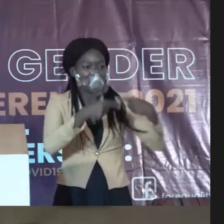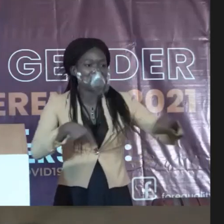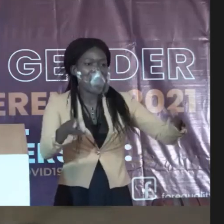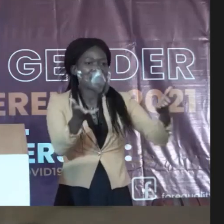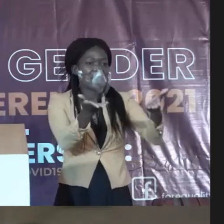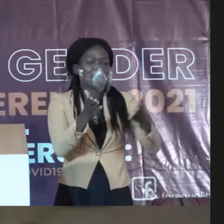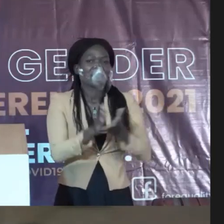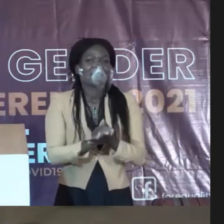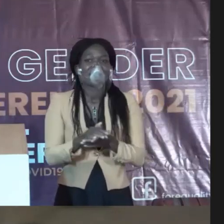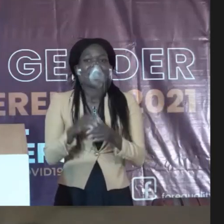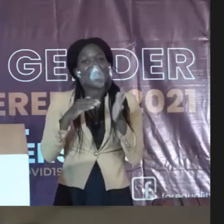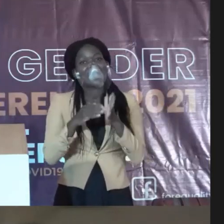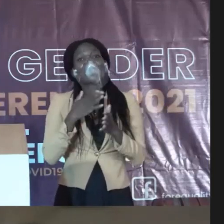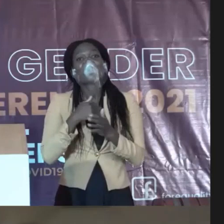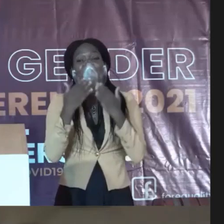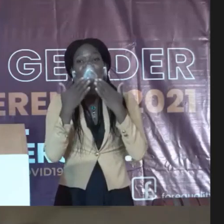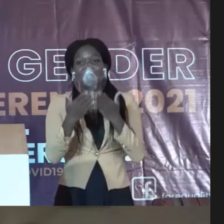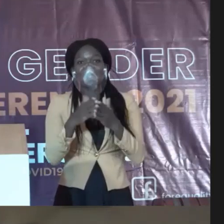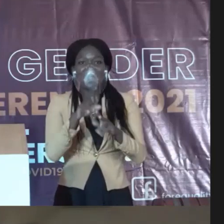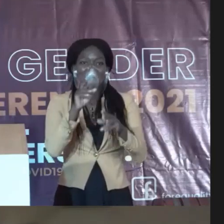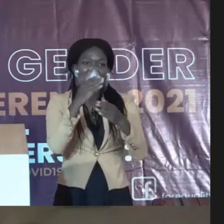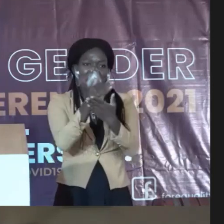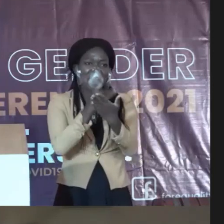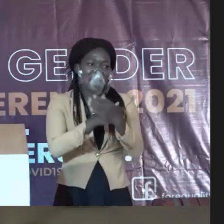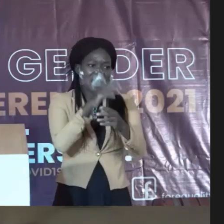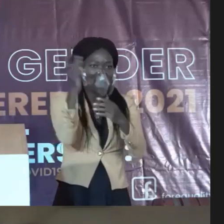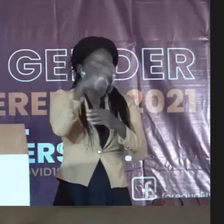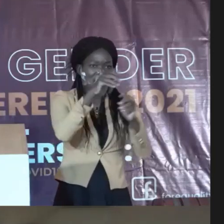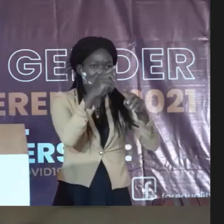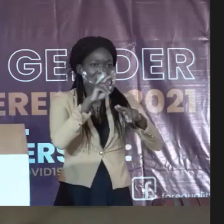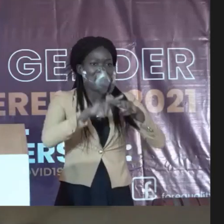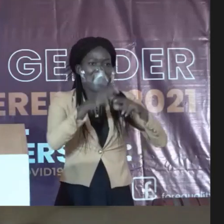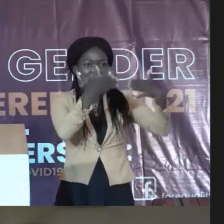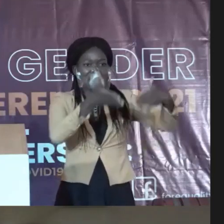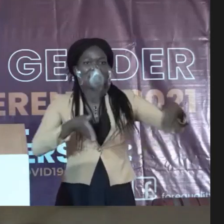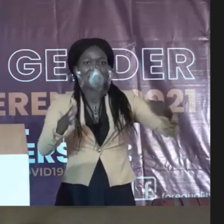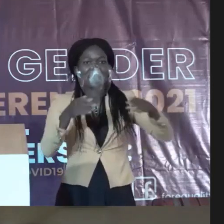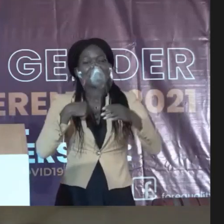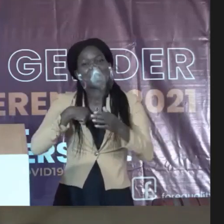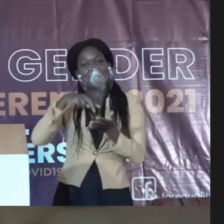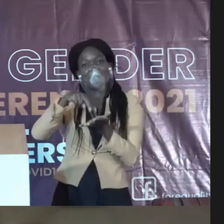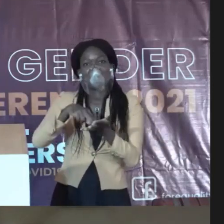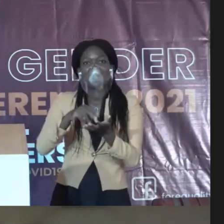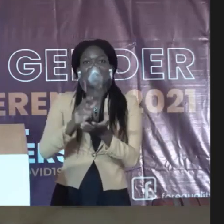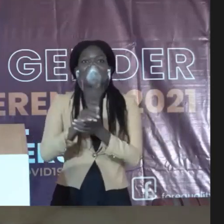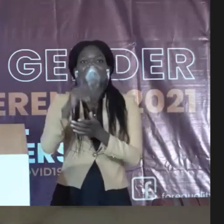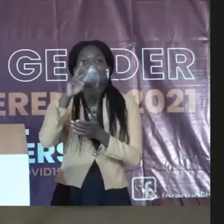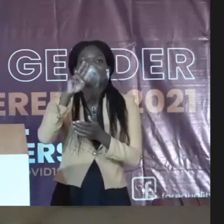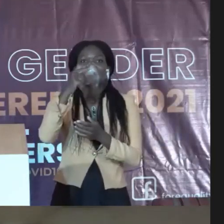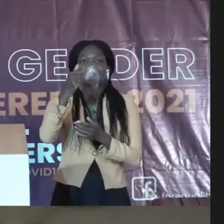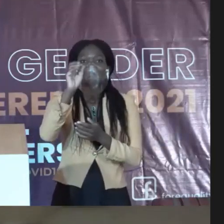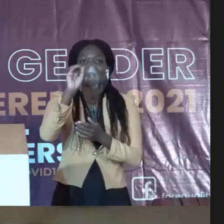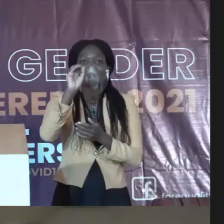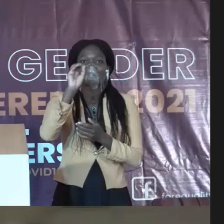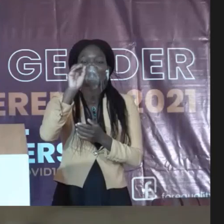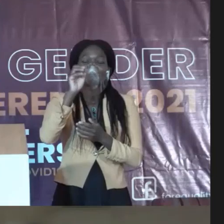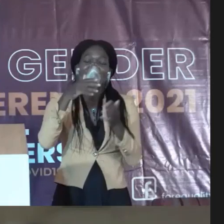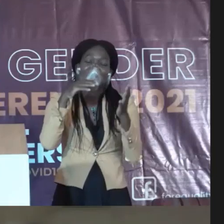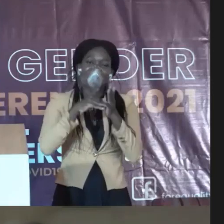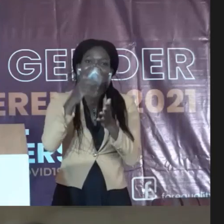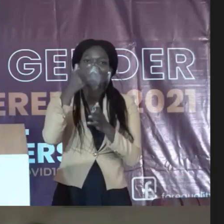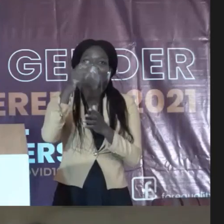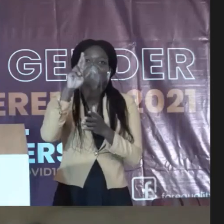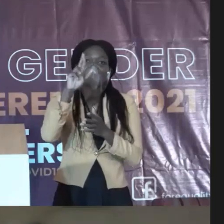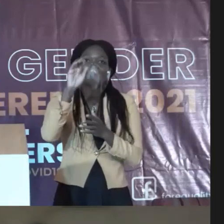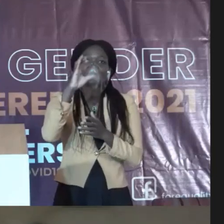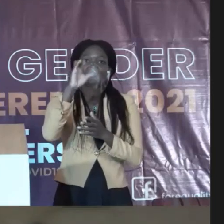me thank the panelists that we had on behalf of Trocaire, that we really value your contributions